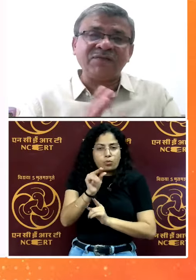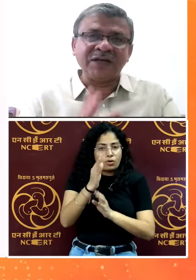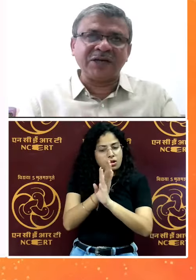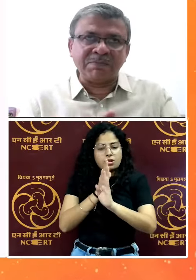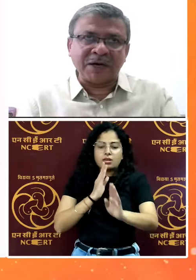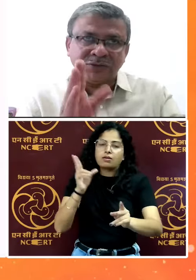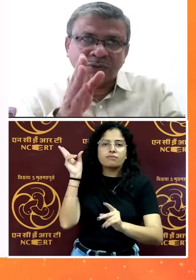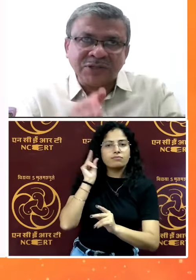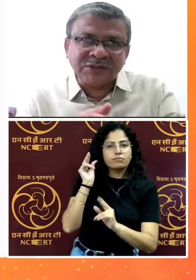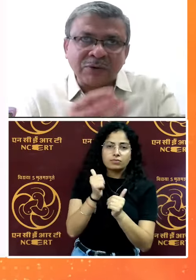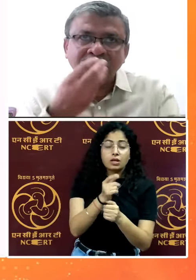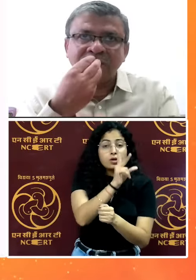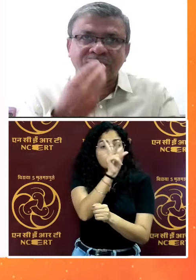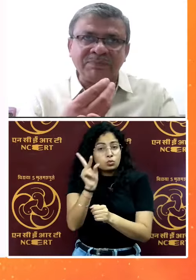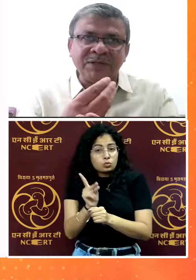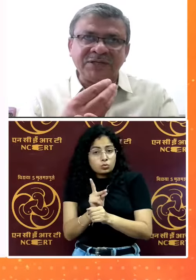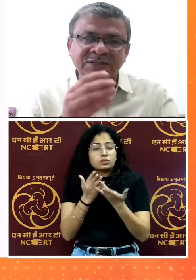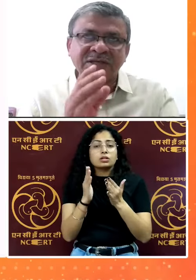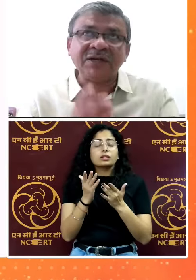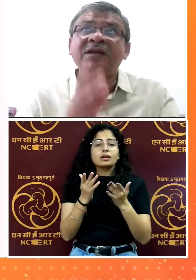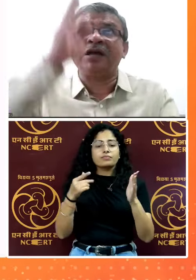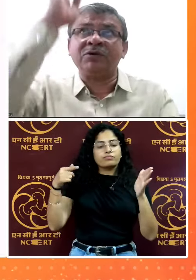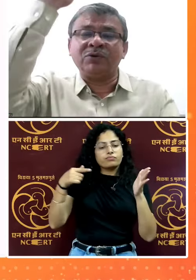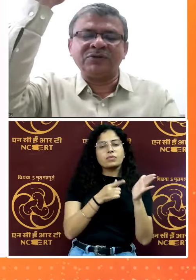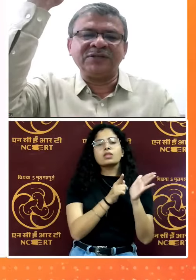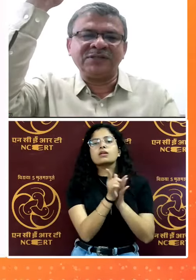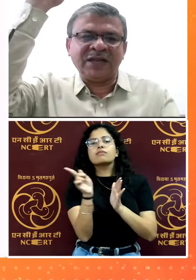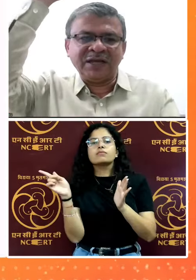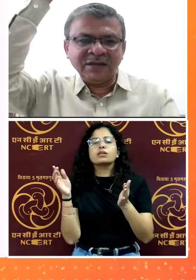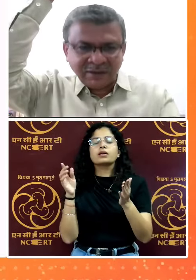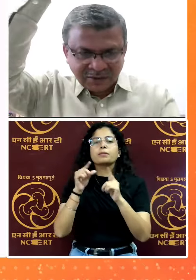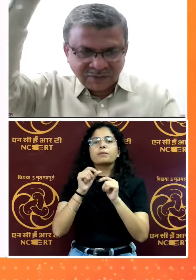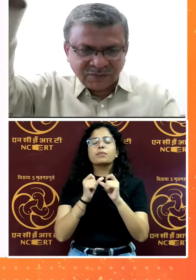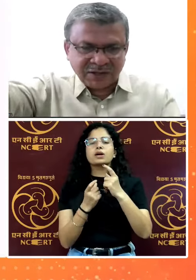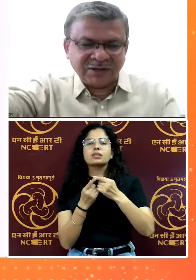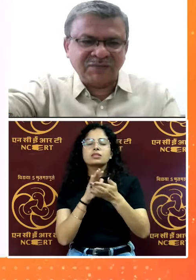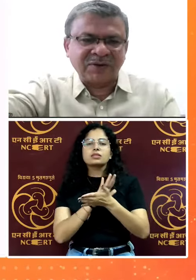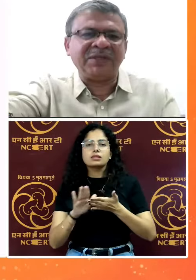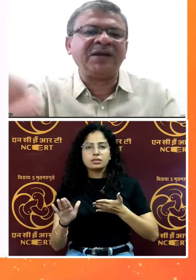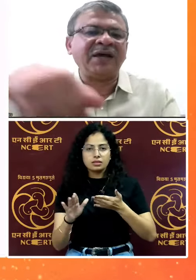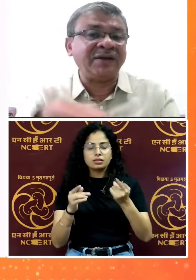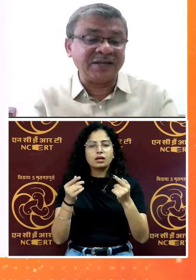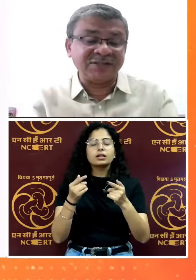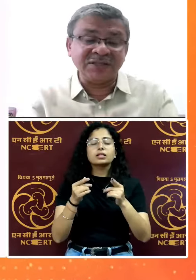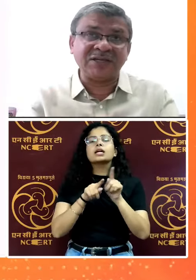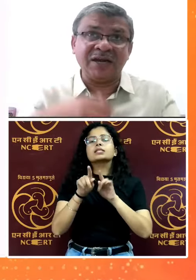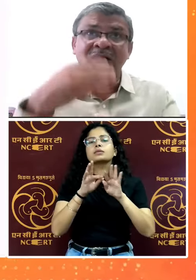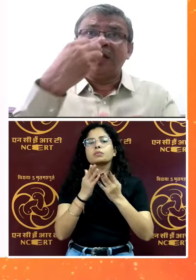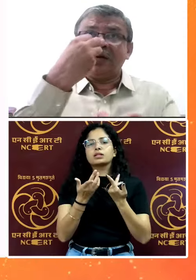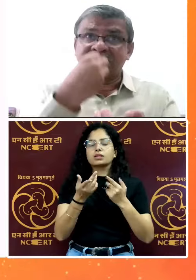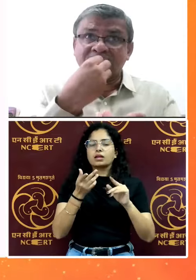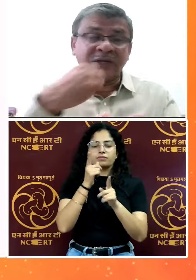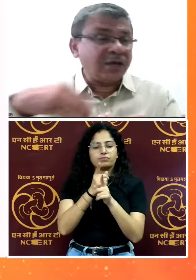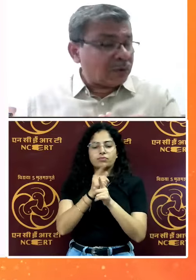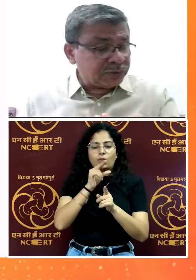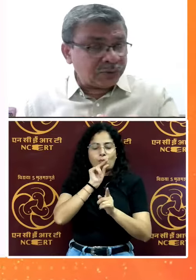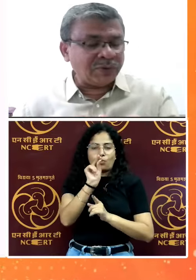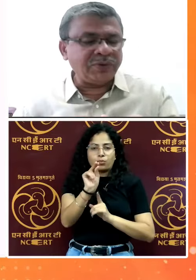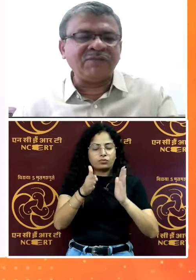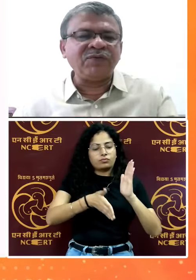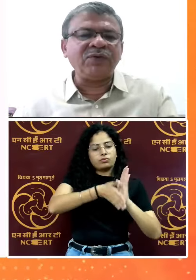is the reflected path. So the sound from the teacher, it can go to the ceiling, get reflected from there and reach the child. The sound